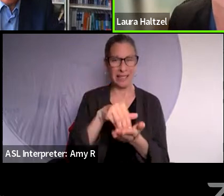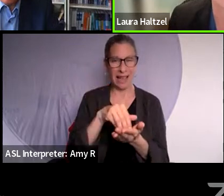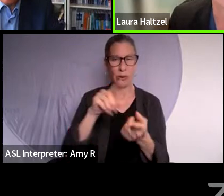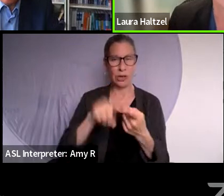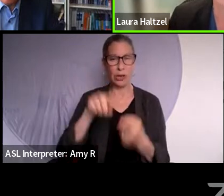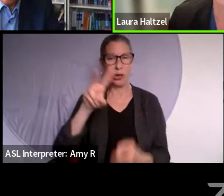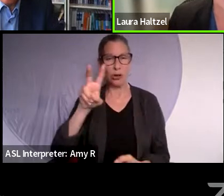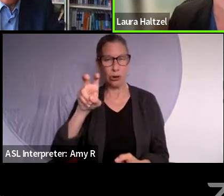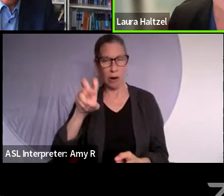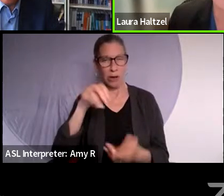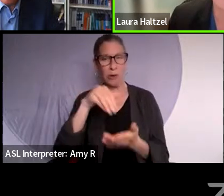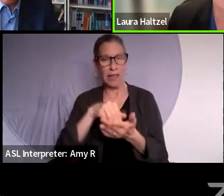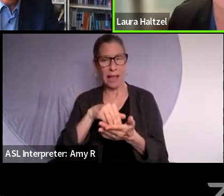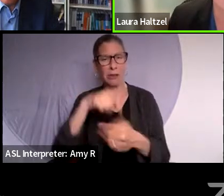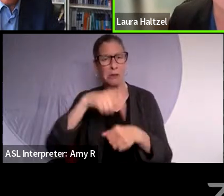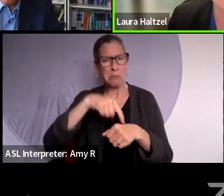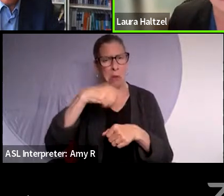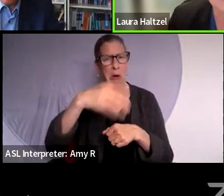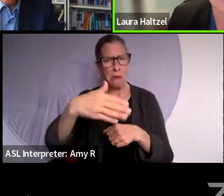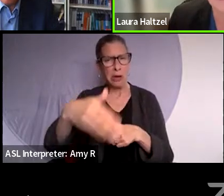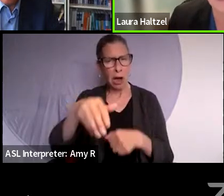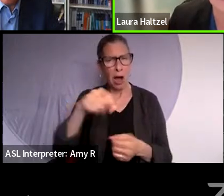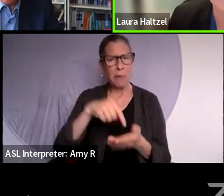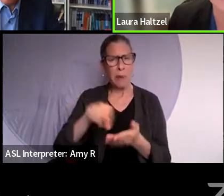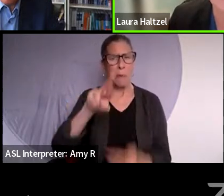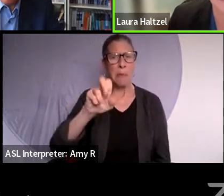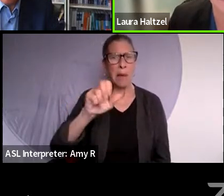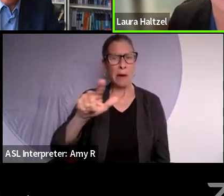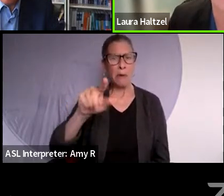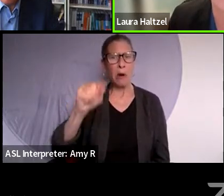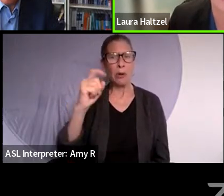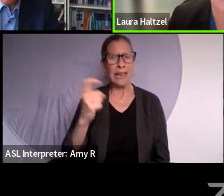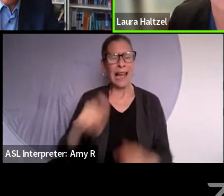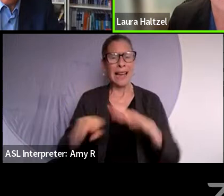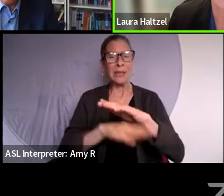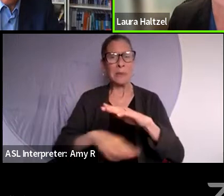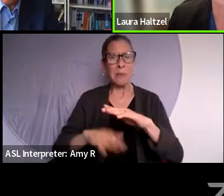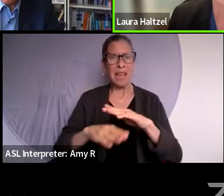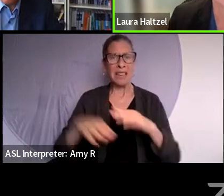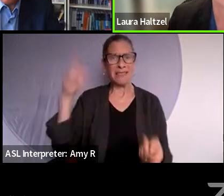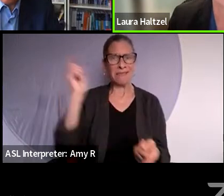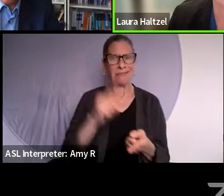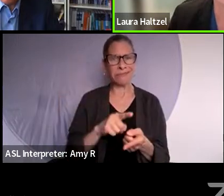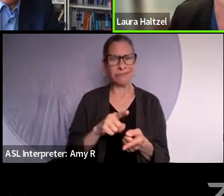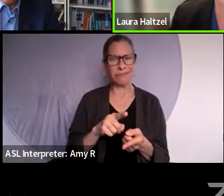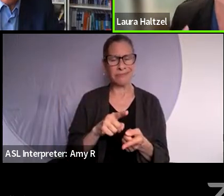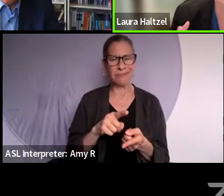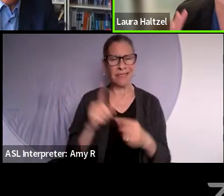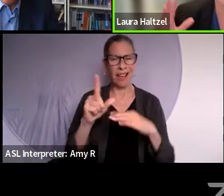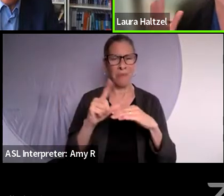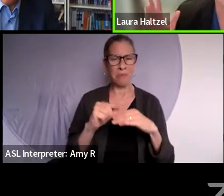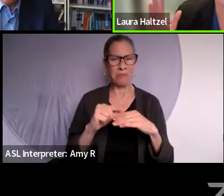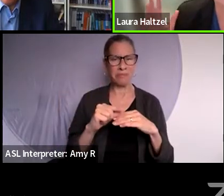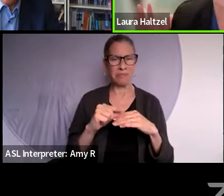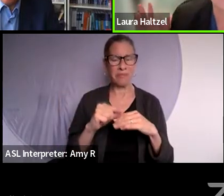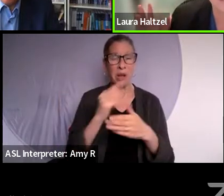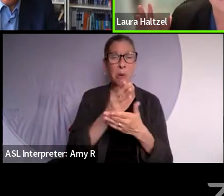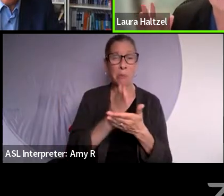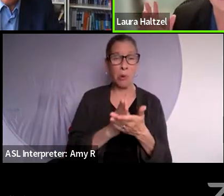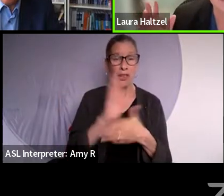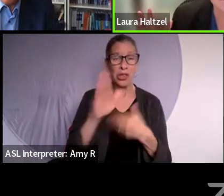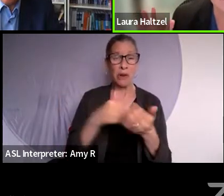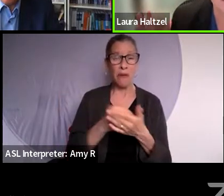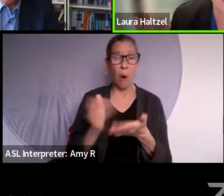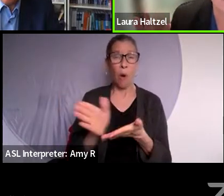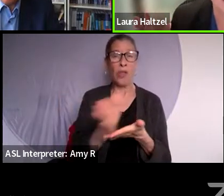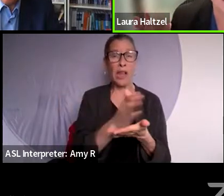160,200. But over time, the payroll tax base has also been eroding. So the portion of all of the